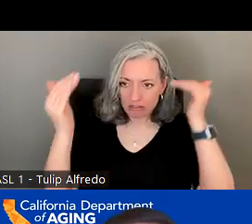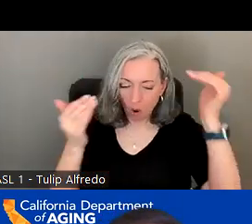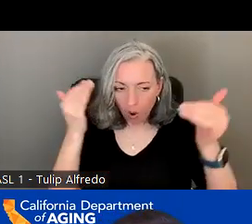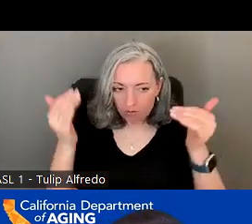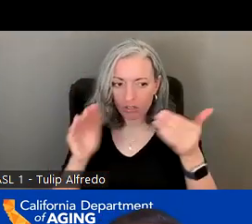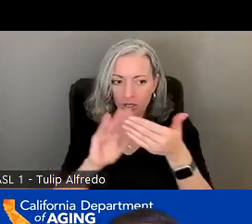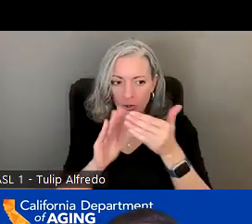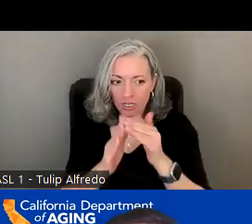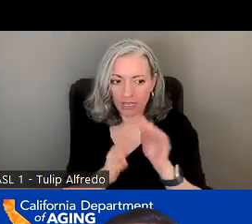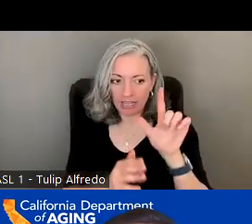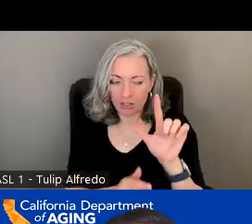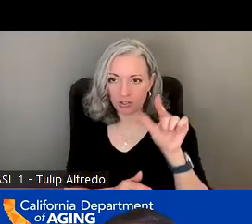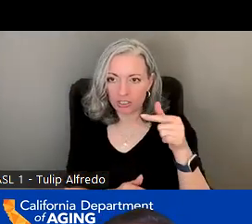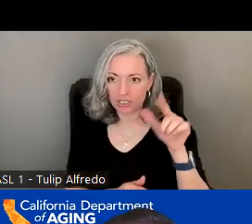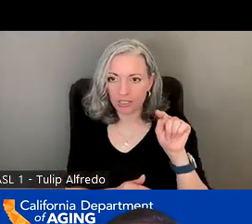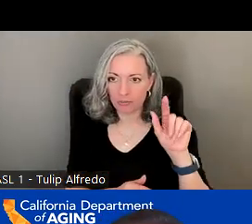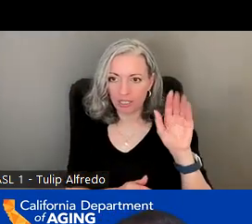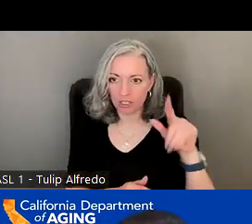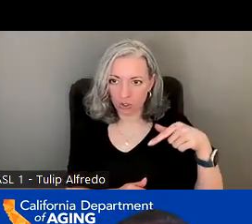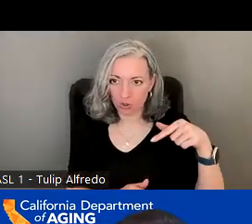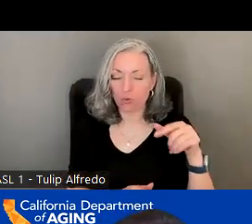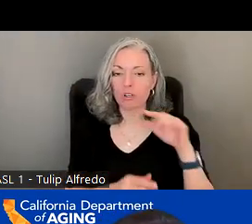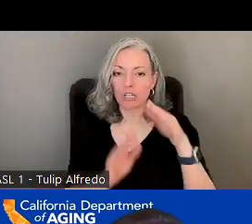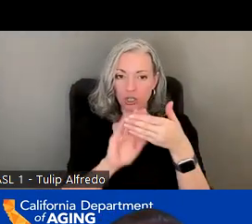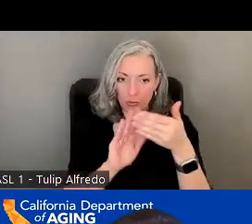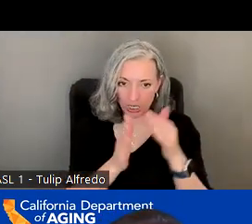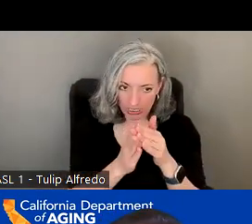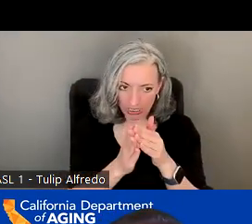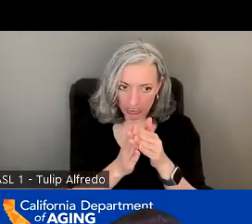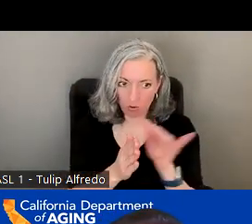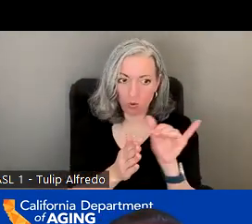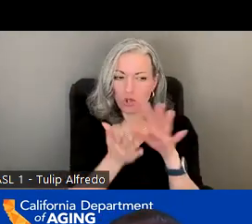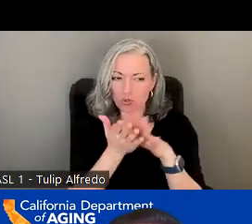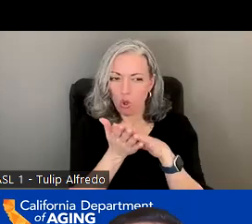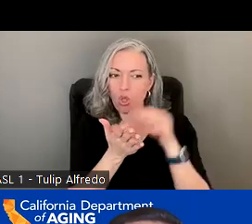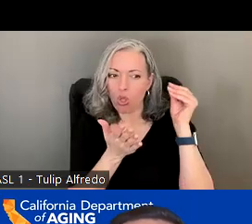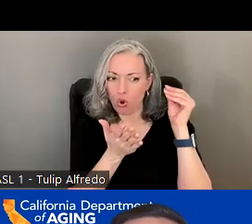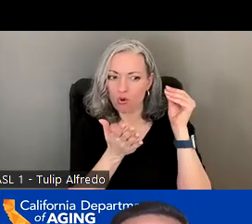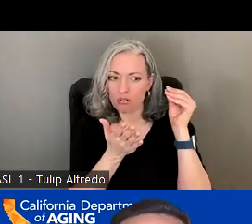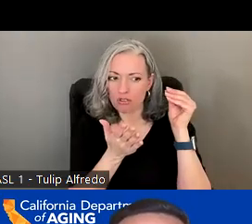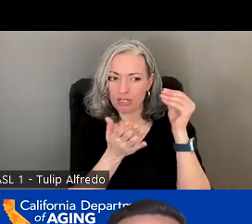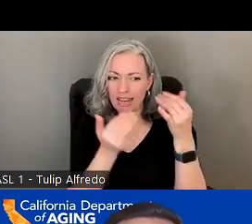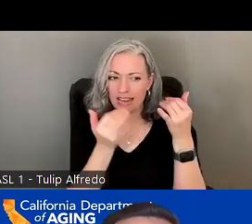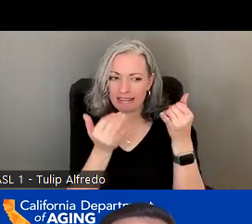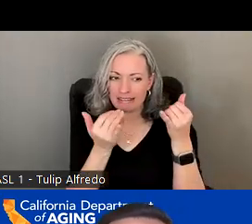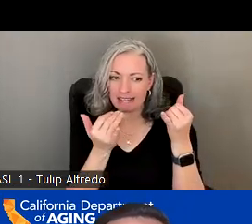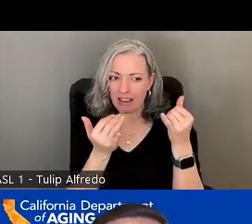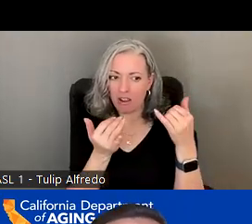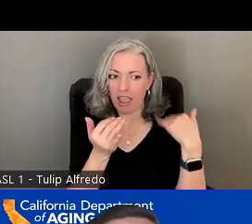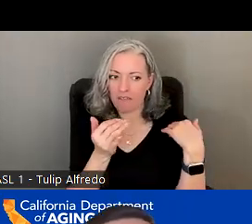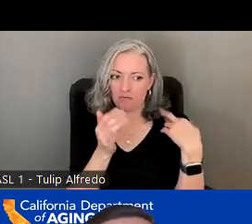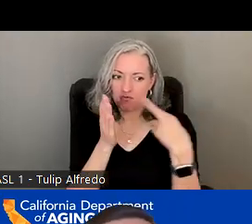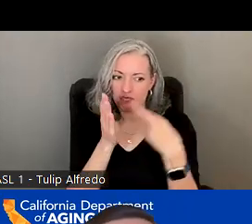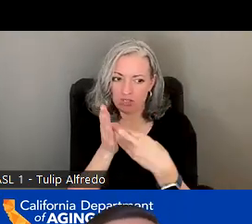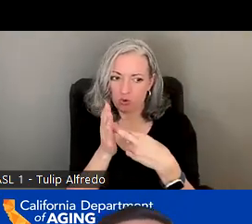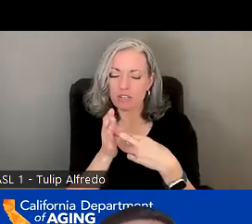community. Without data, we don't fully understand the needs and experiences of the community. We also aren't allocating resources as accurately as we could